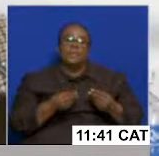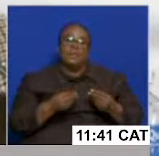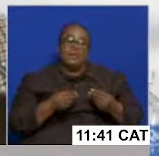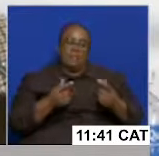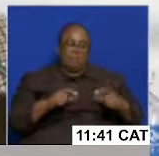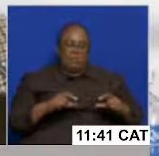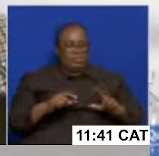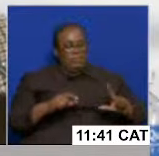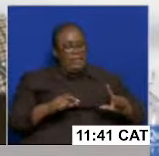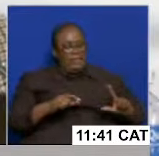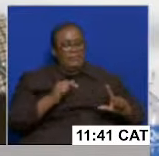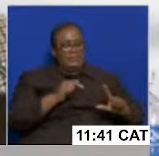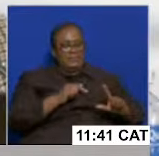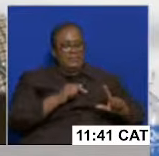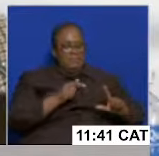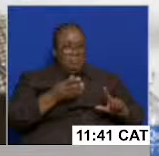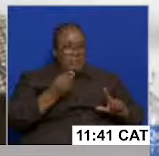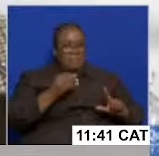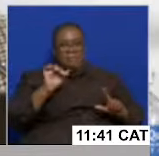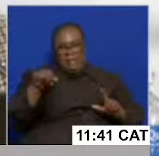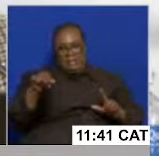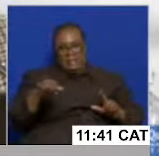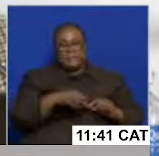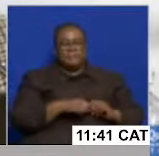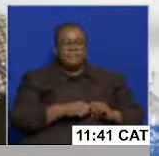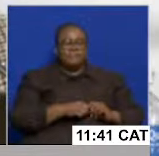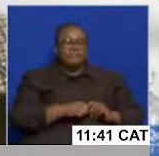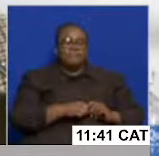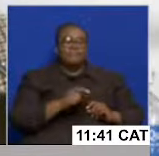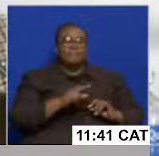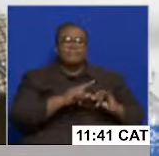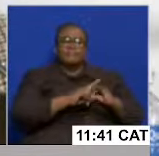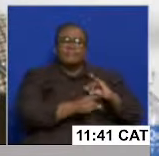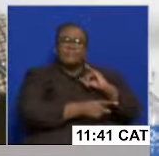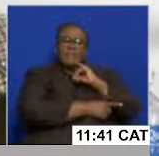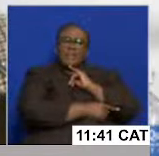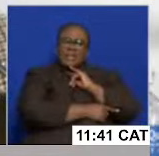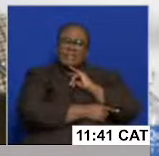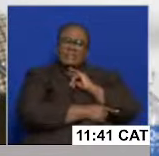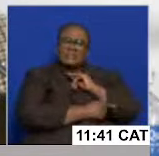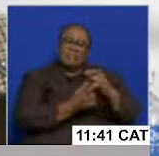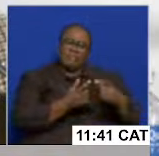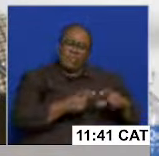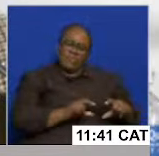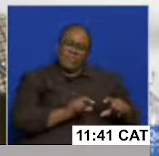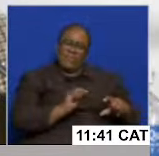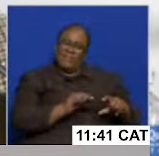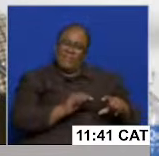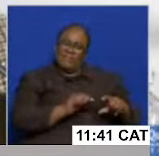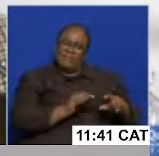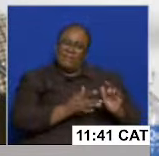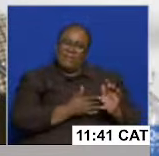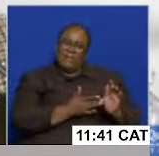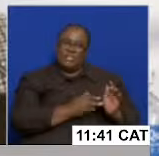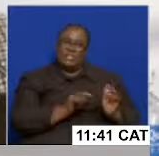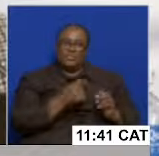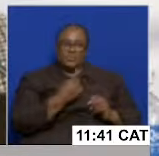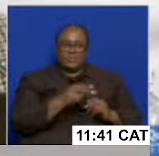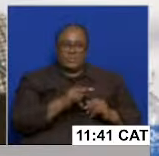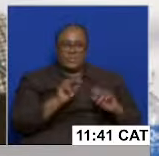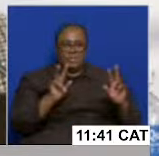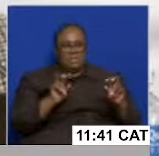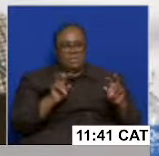you. If you go to the last paragraph on that page, you should see a heading titled